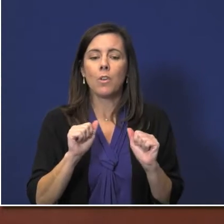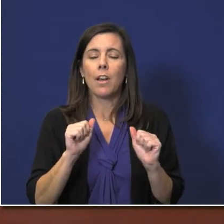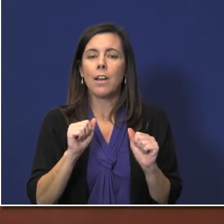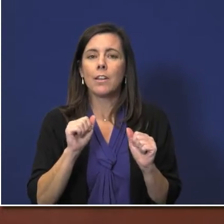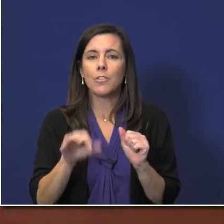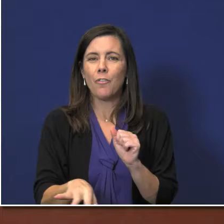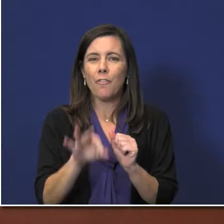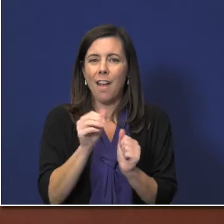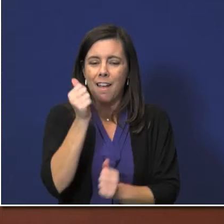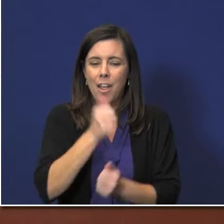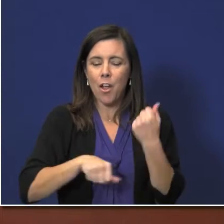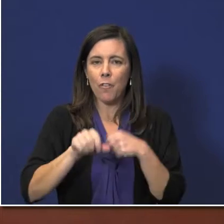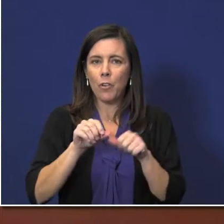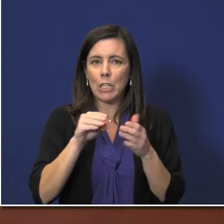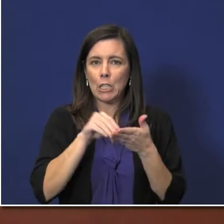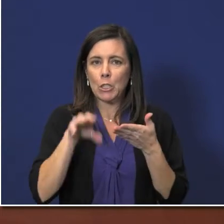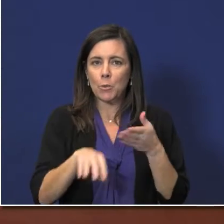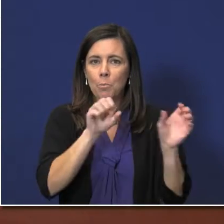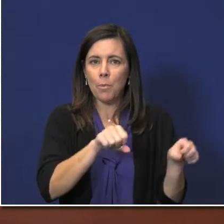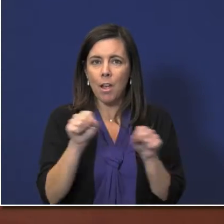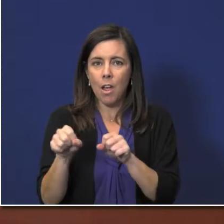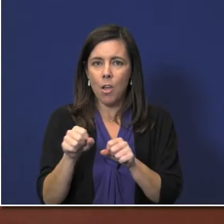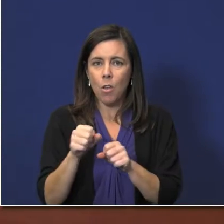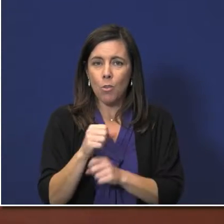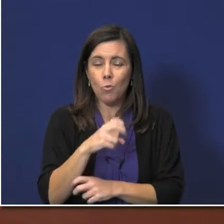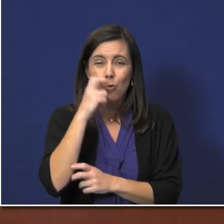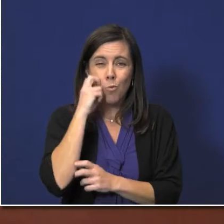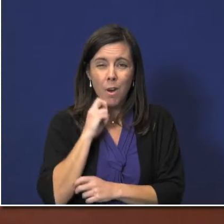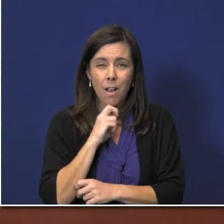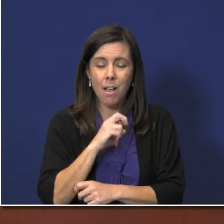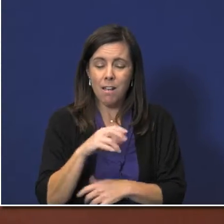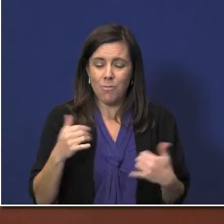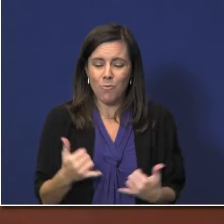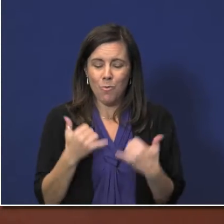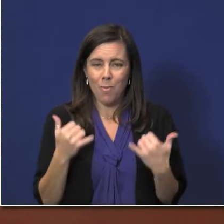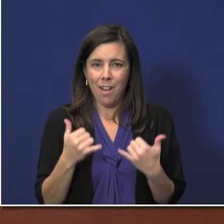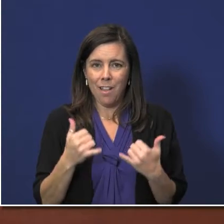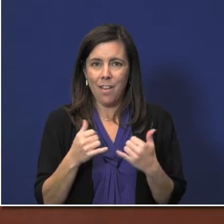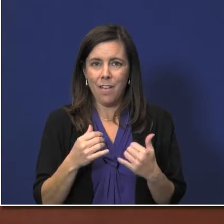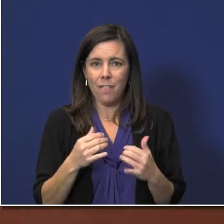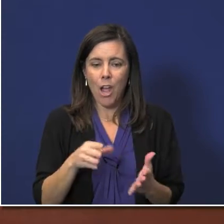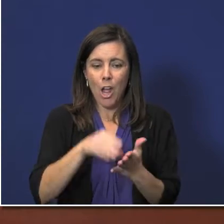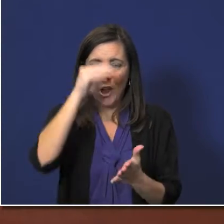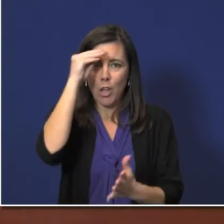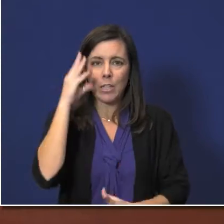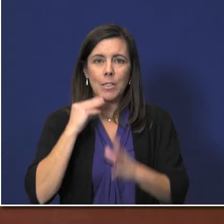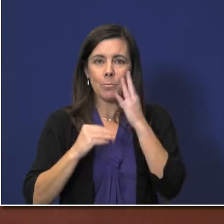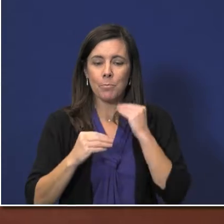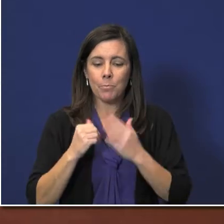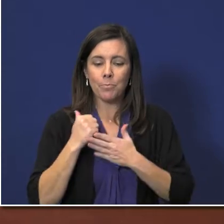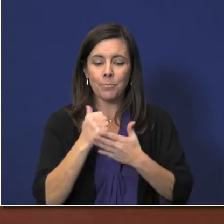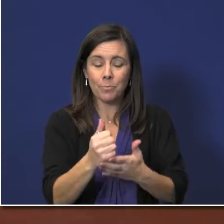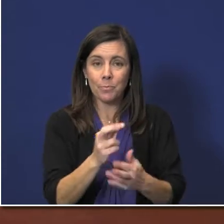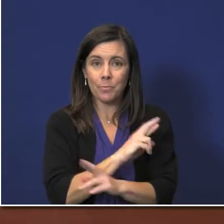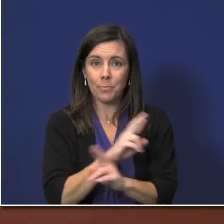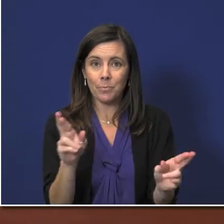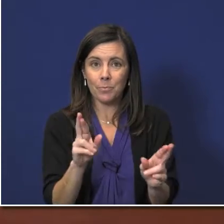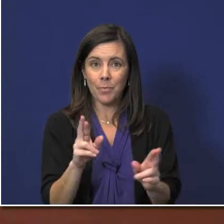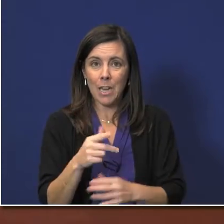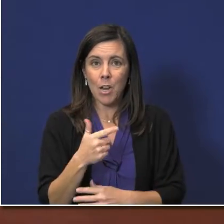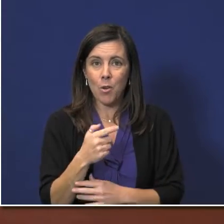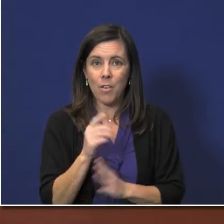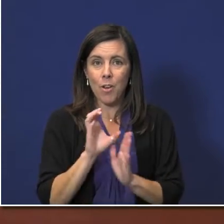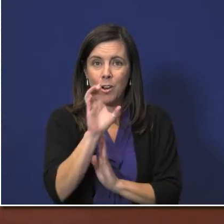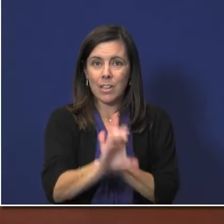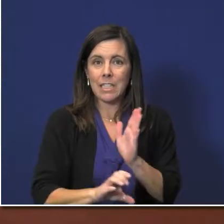potential through rigorous and relevant learning experiences, preparing students to be 21st century